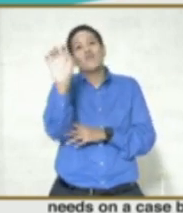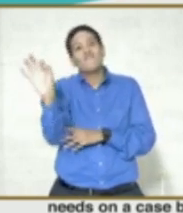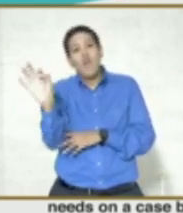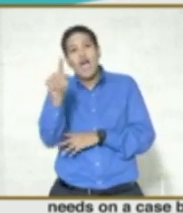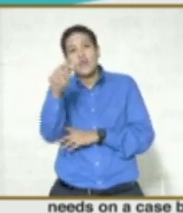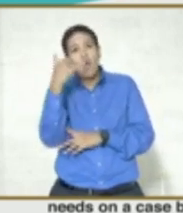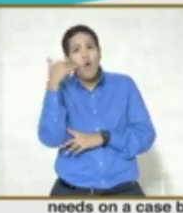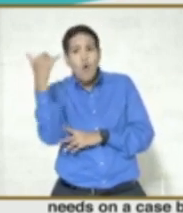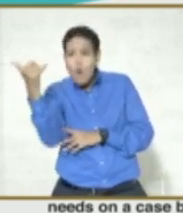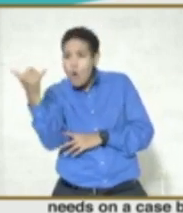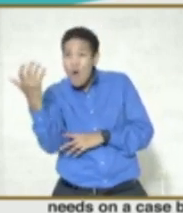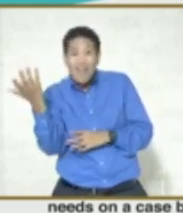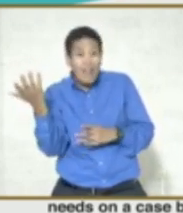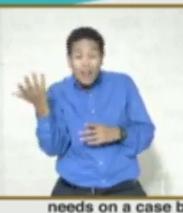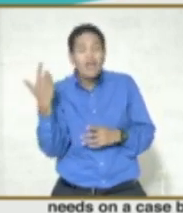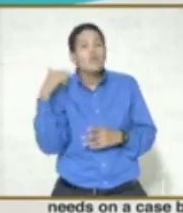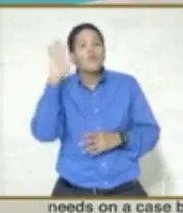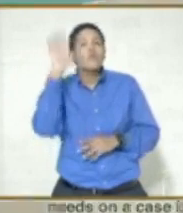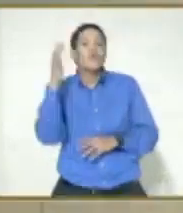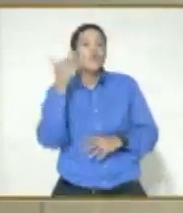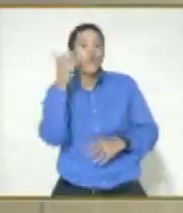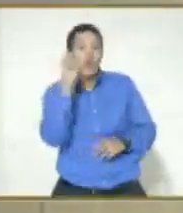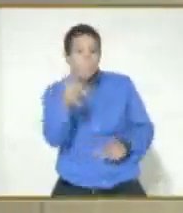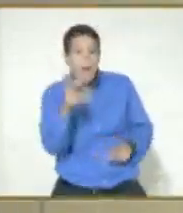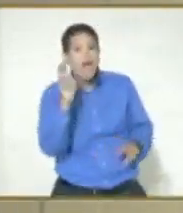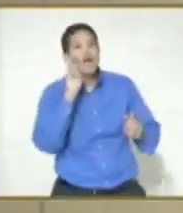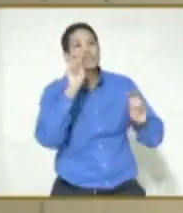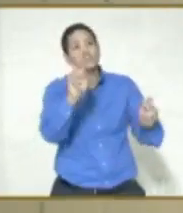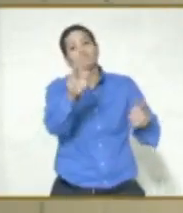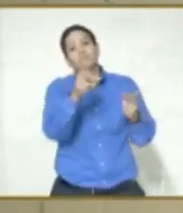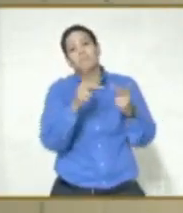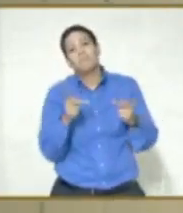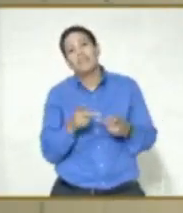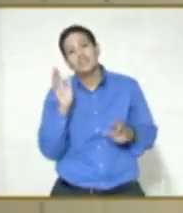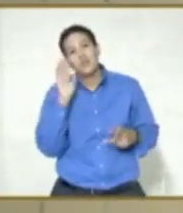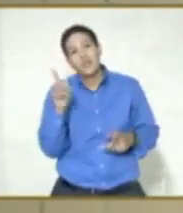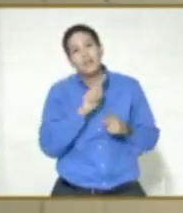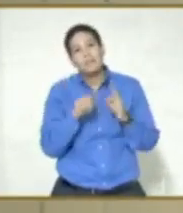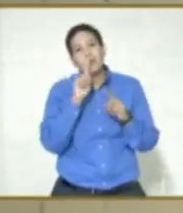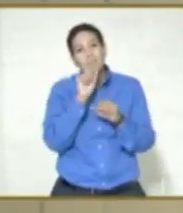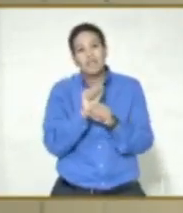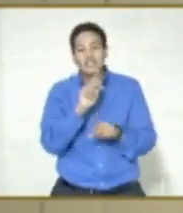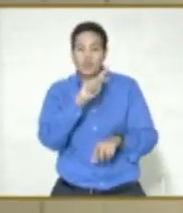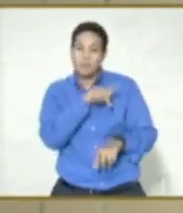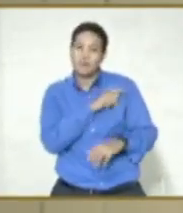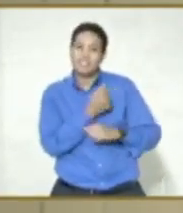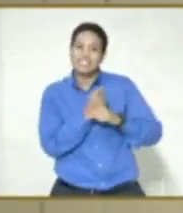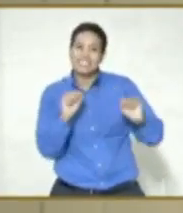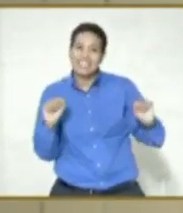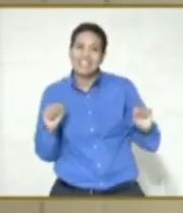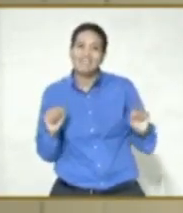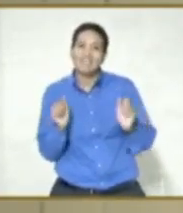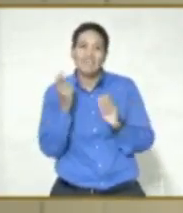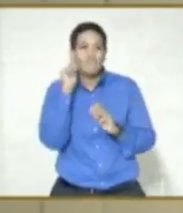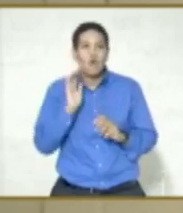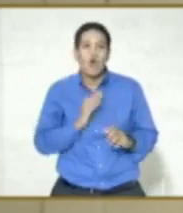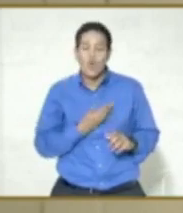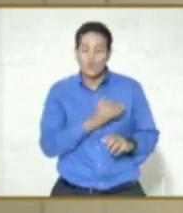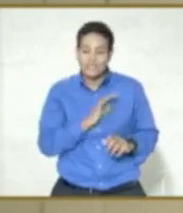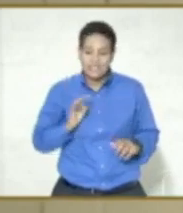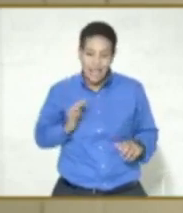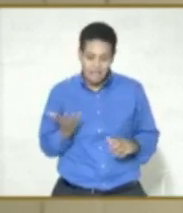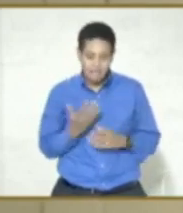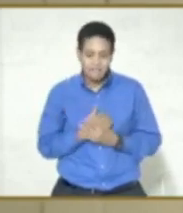you can call, and we will return your call and visit your place. Of course, ensuring personal safety, of course, for yourself and our staff.